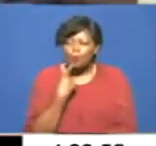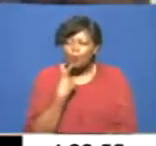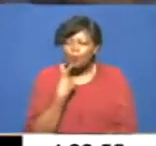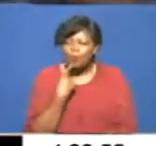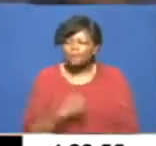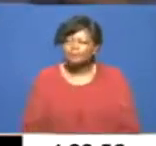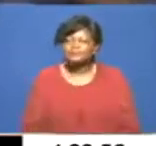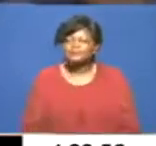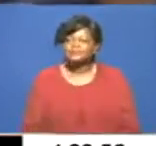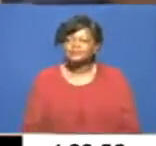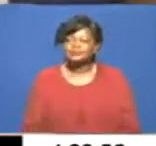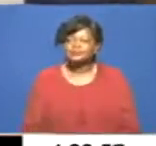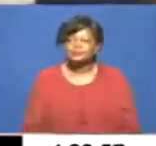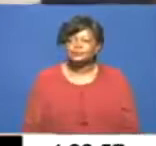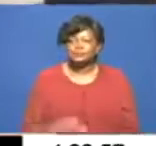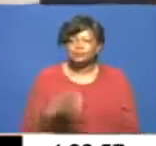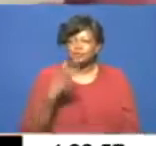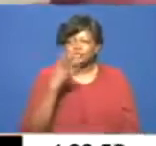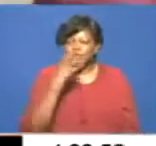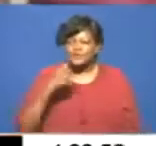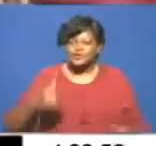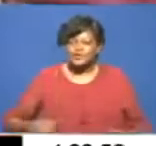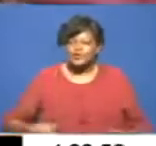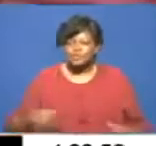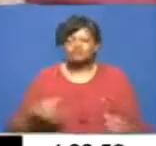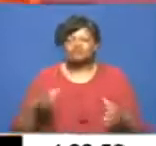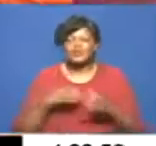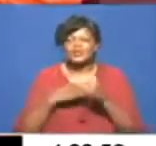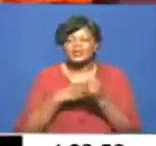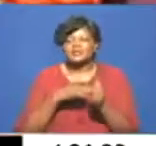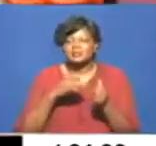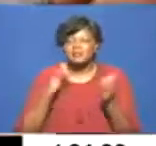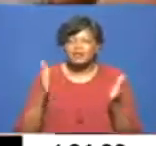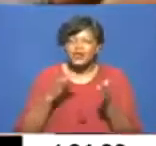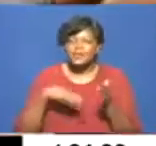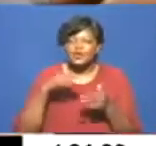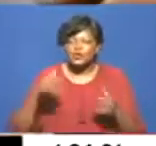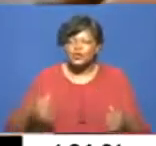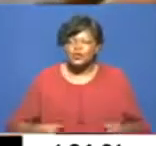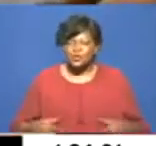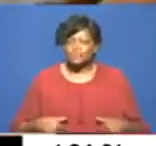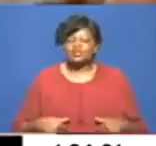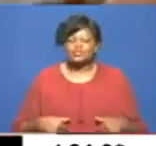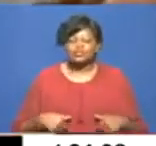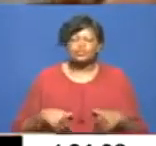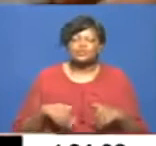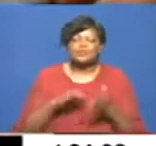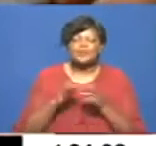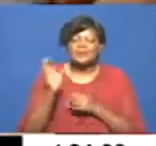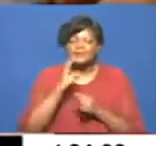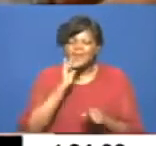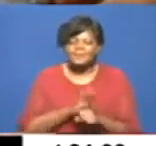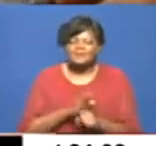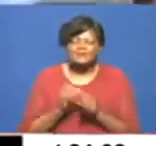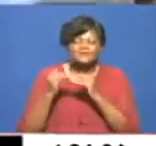Elsewhere, Orange Democratic Movement Youth Wing Leadership has urged more youth countrywide to run for elective posts, promising them fair